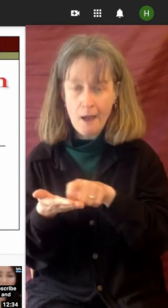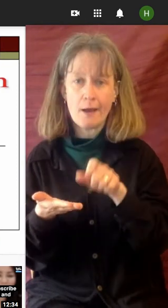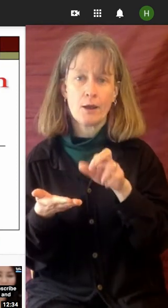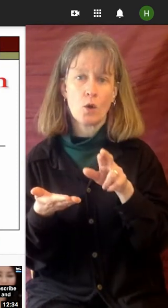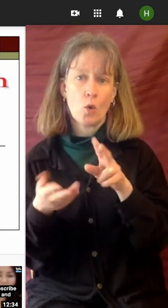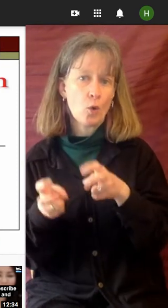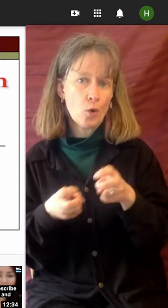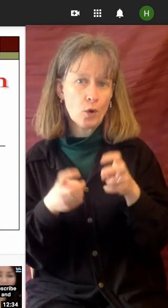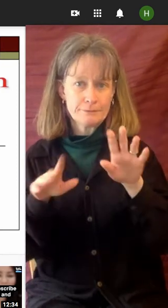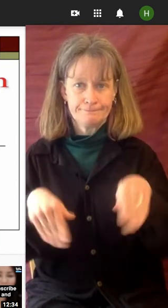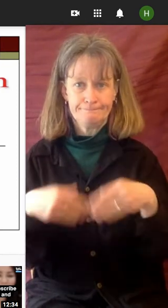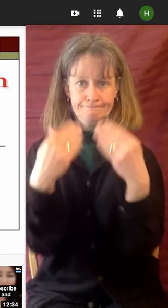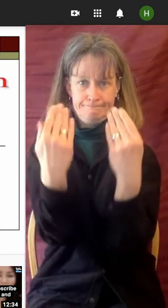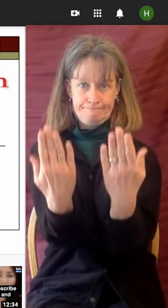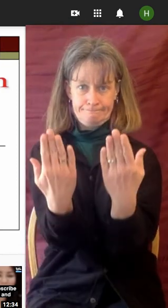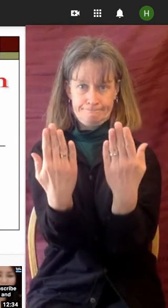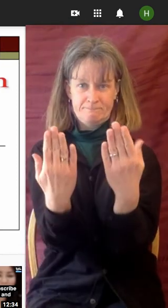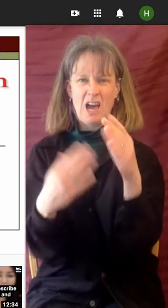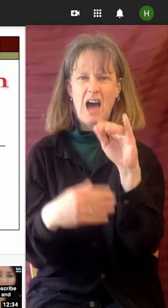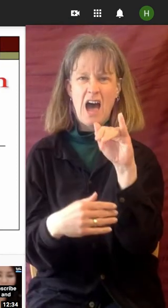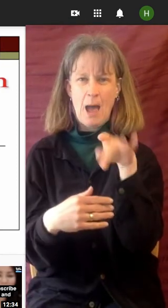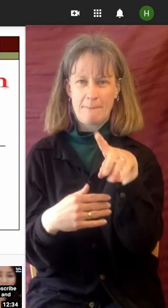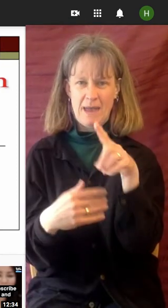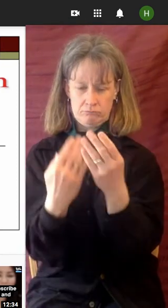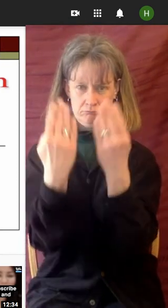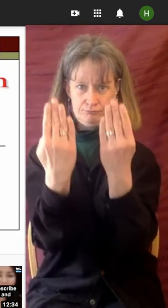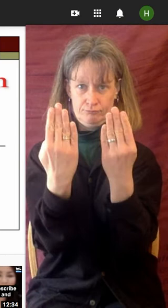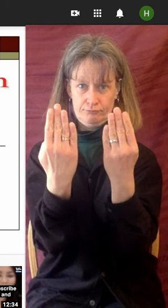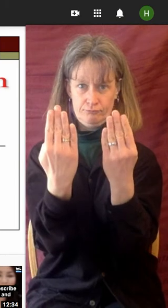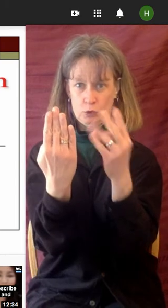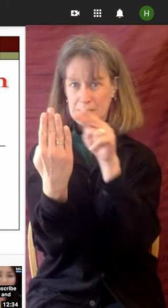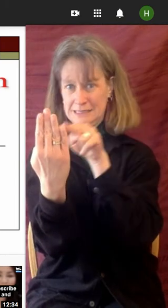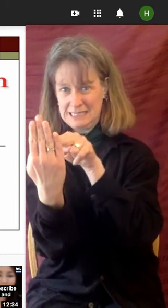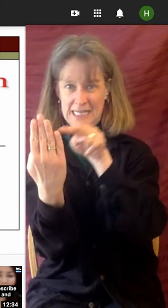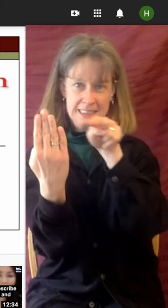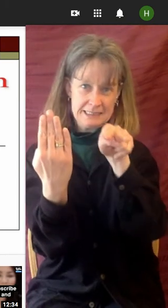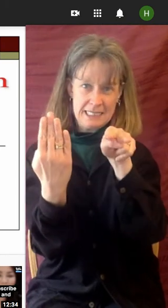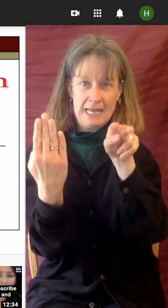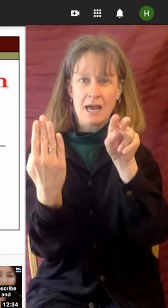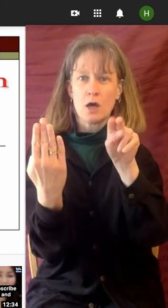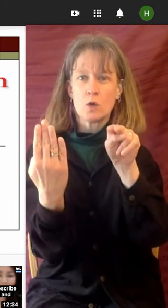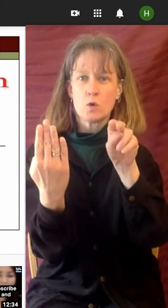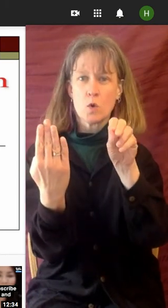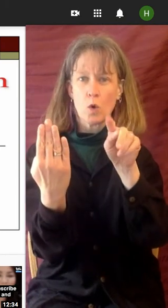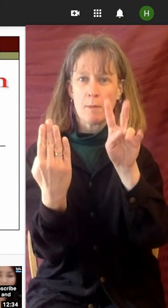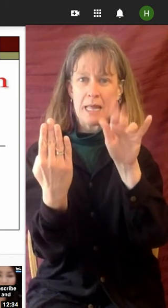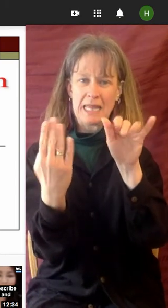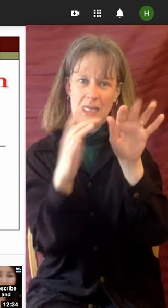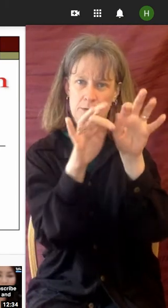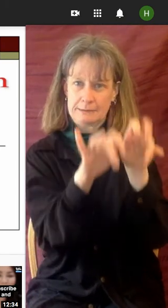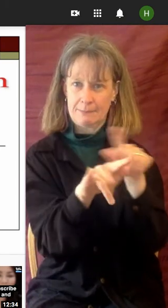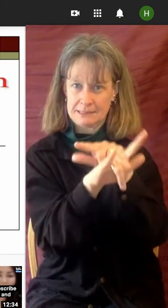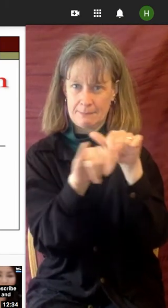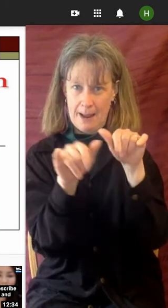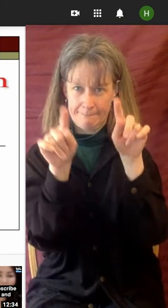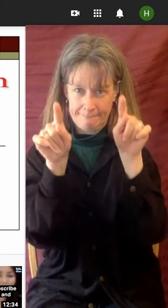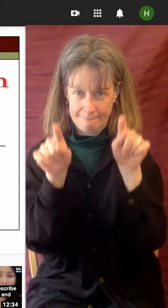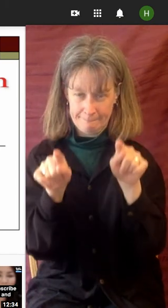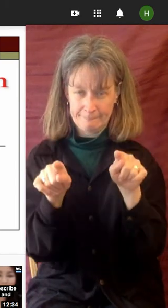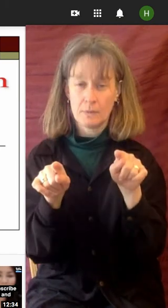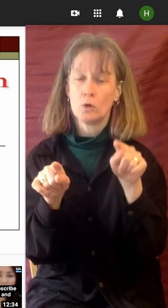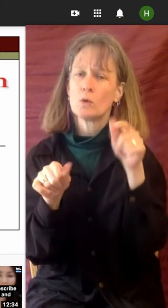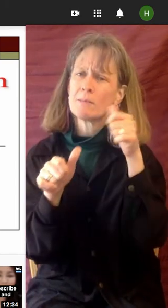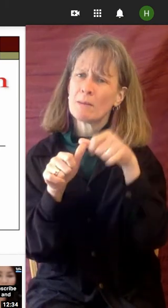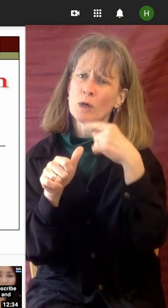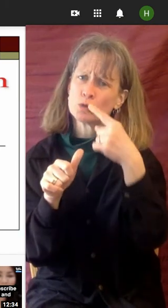2 screens up on your iPad so you can write things down as we go. And like I said,